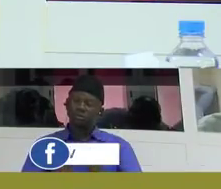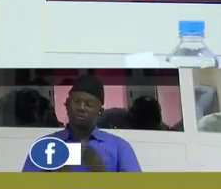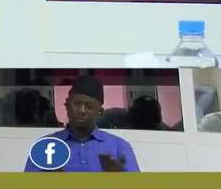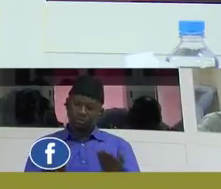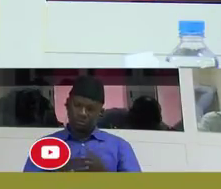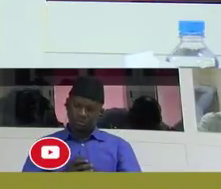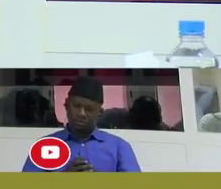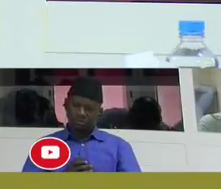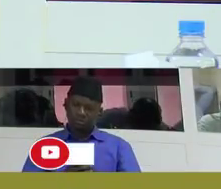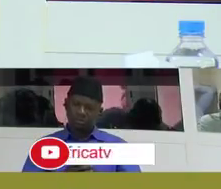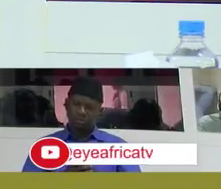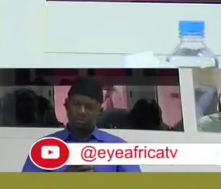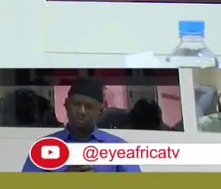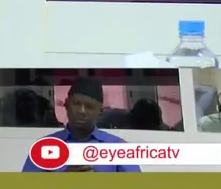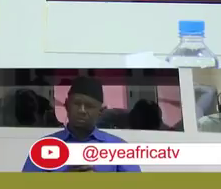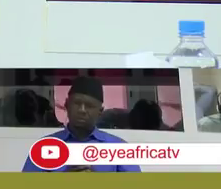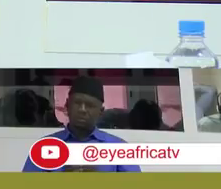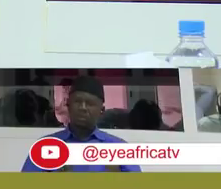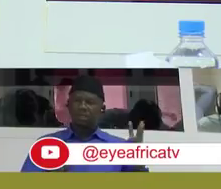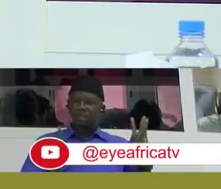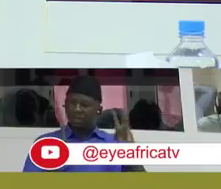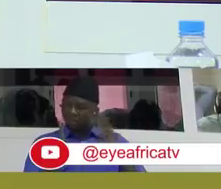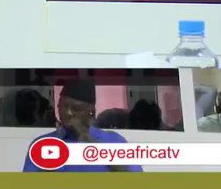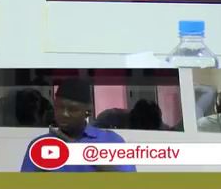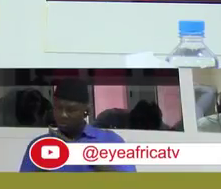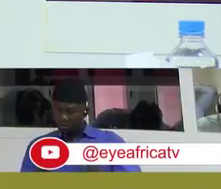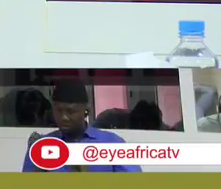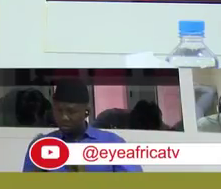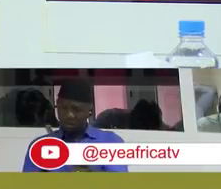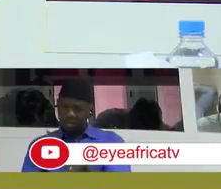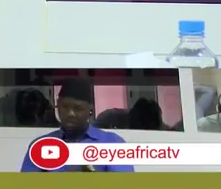Delegations were sent. Letters were written.